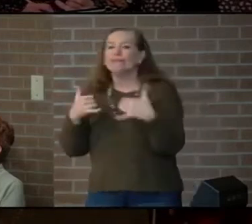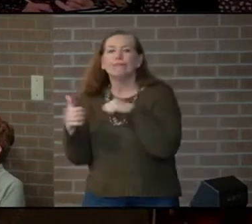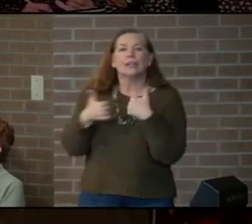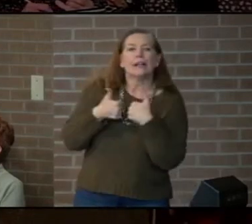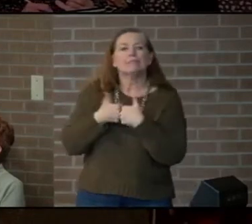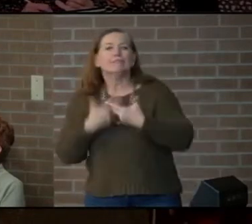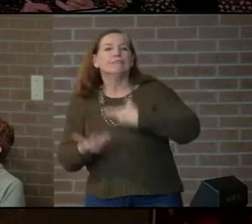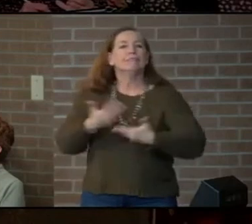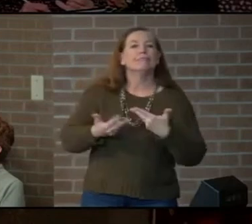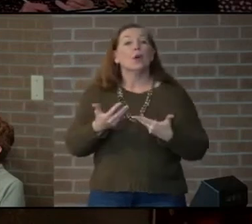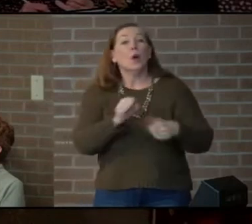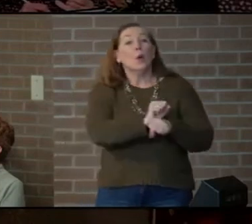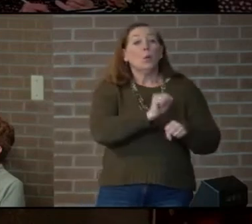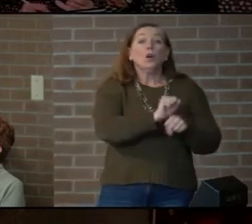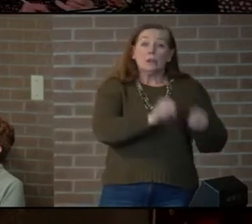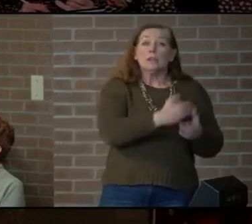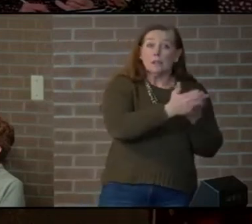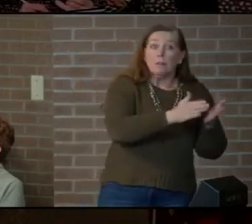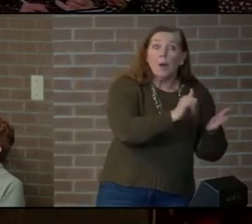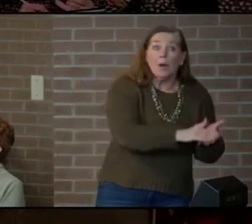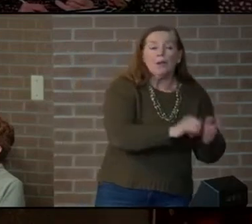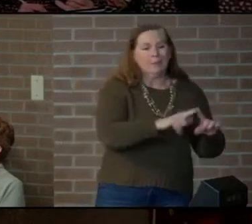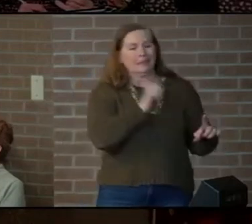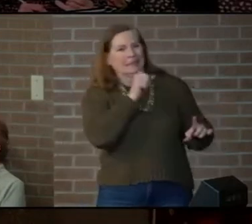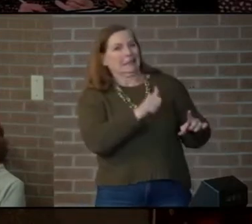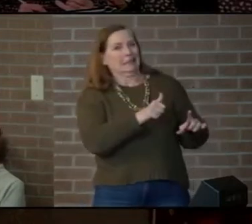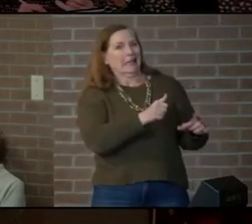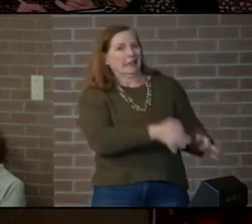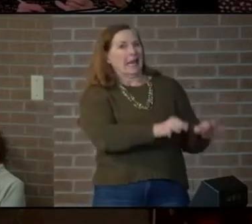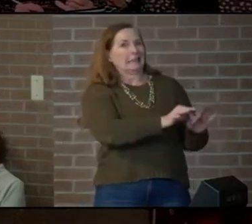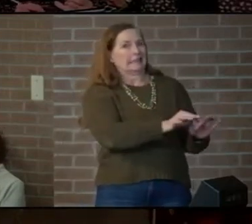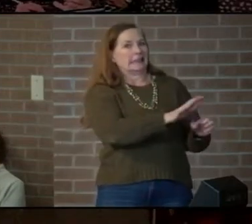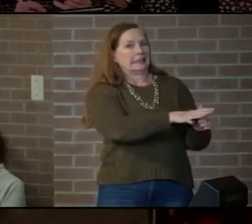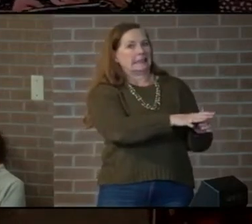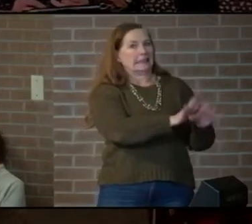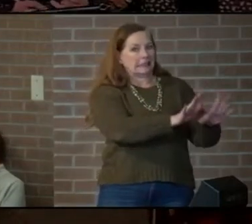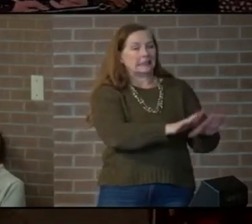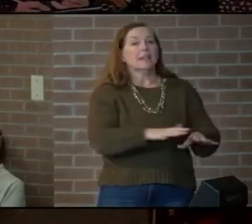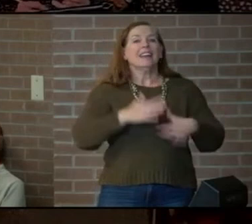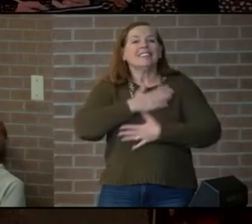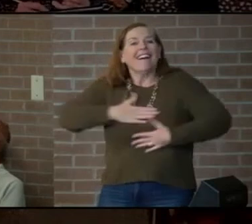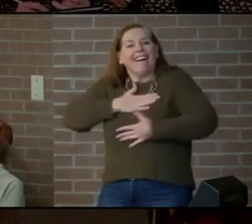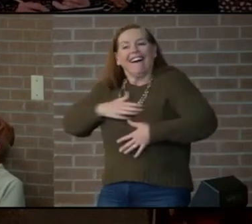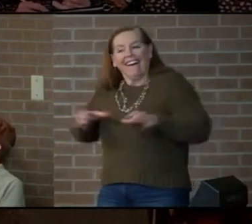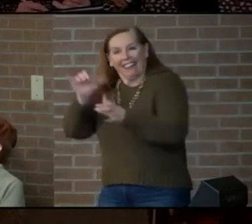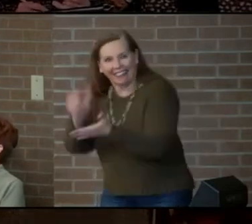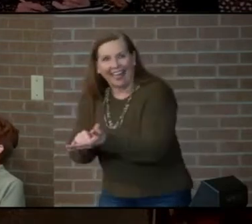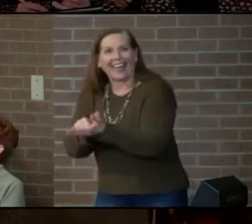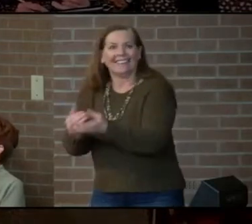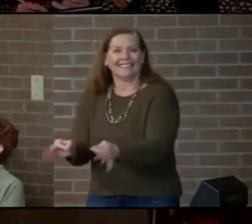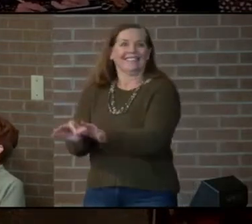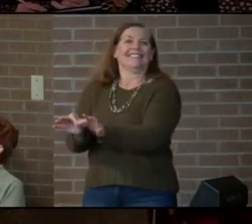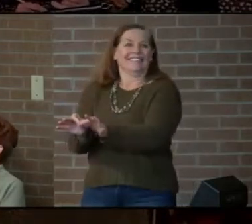games. Work can be a part of it, but it's really not the essence of it. It's the leisure activity that's essential. So it